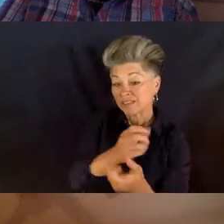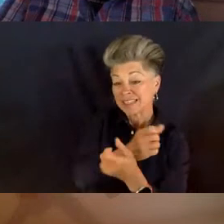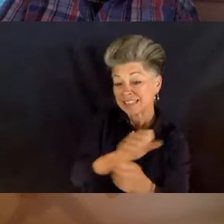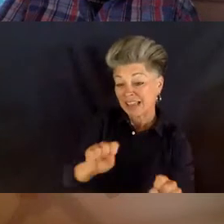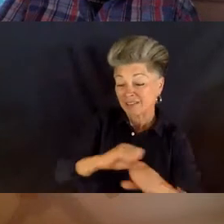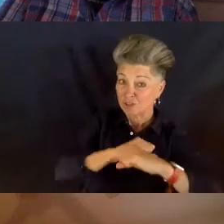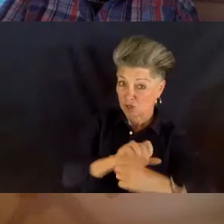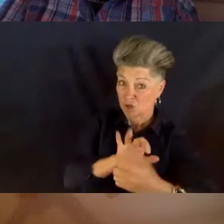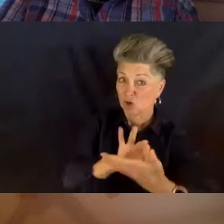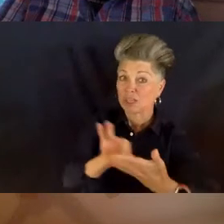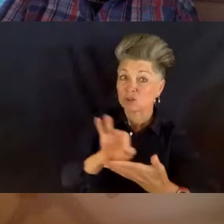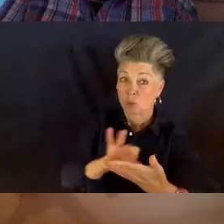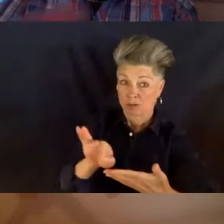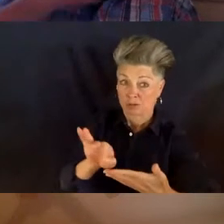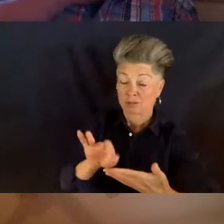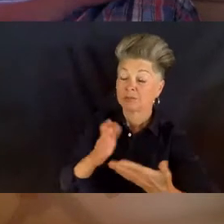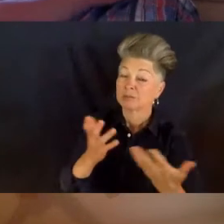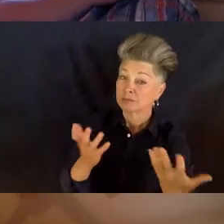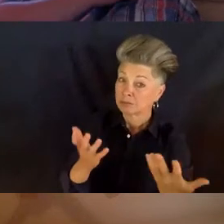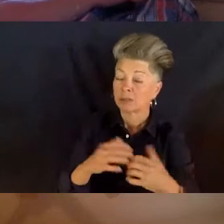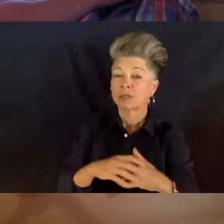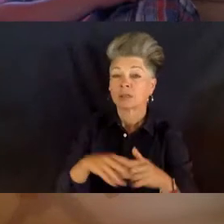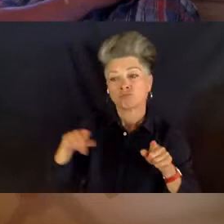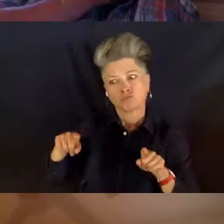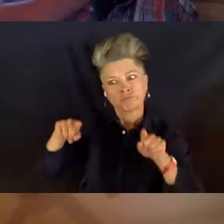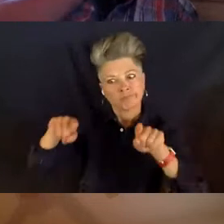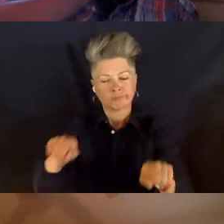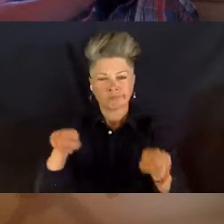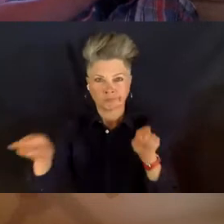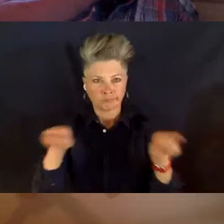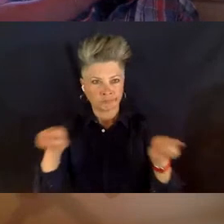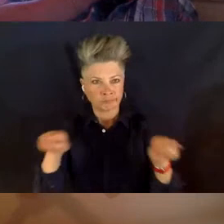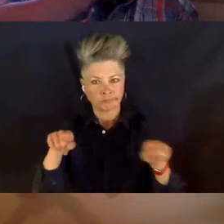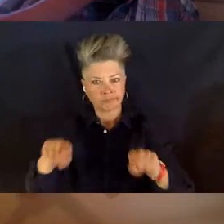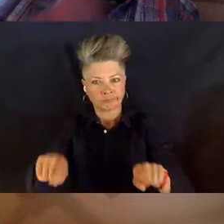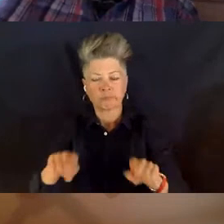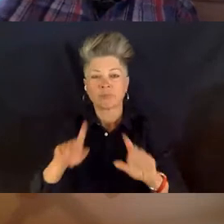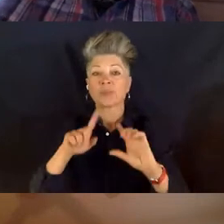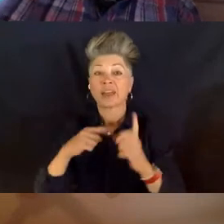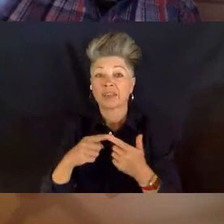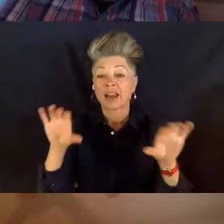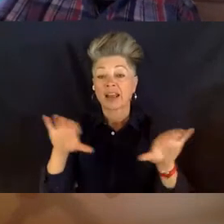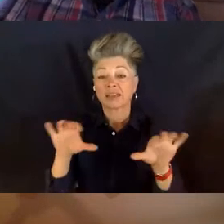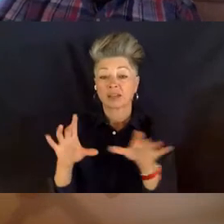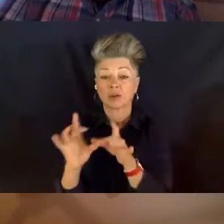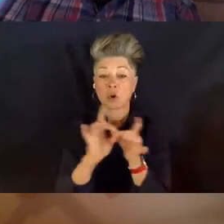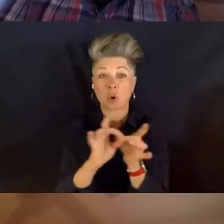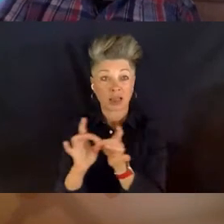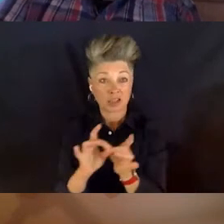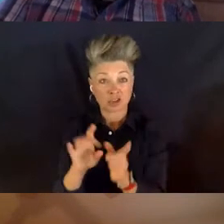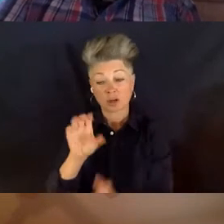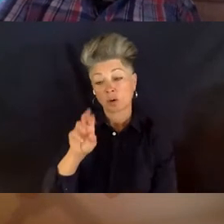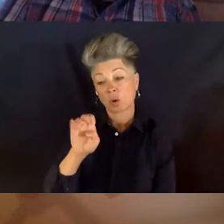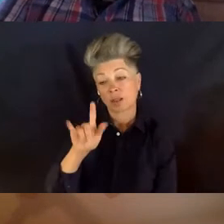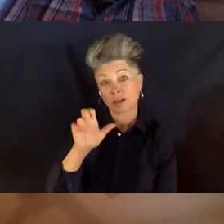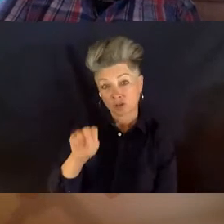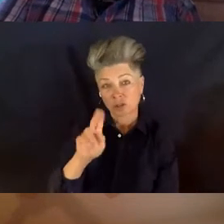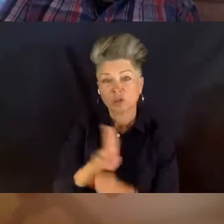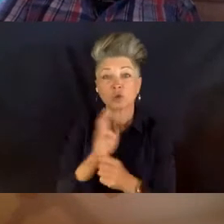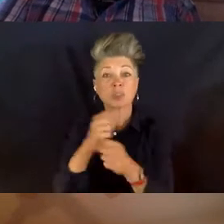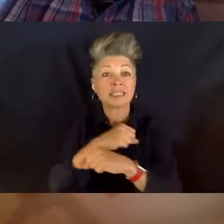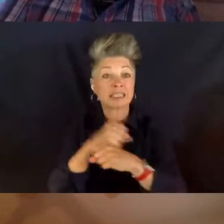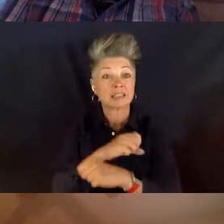those 2 questions. And so I then also did correlations using statistical software between